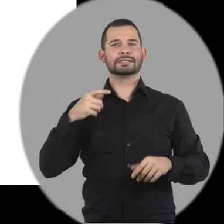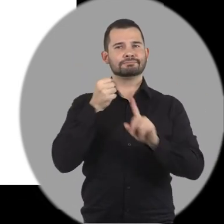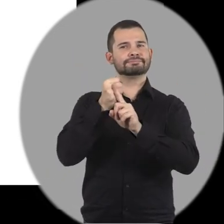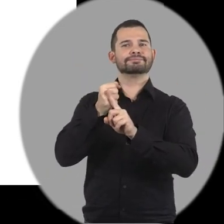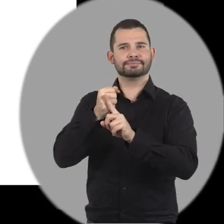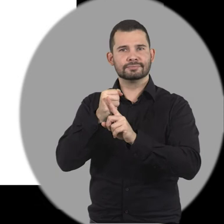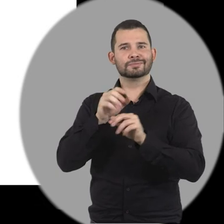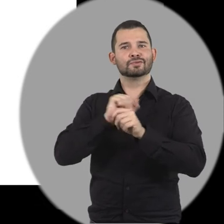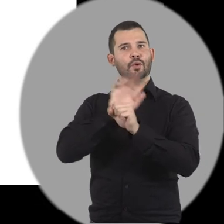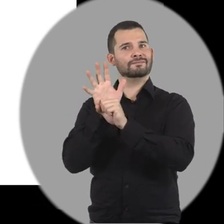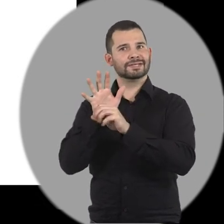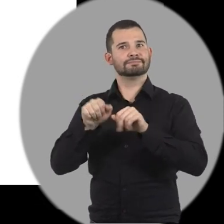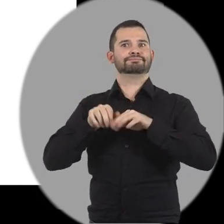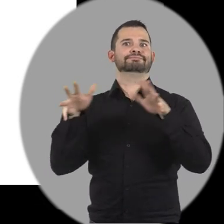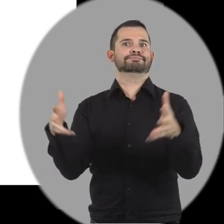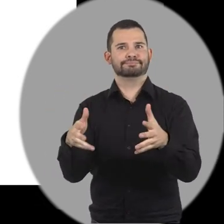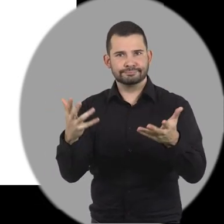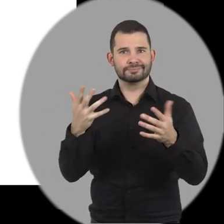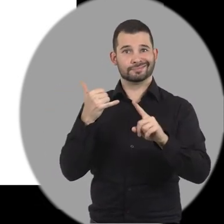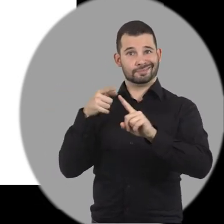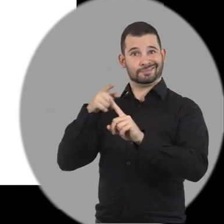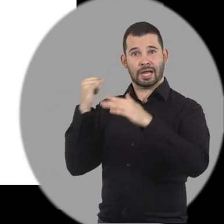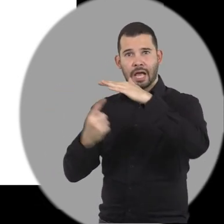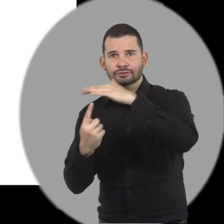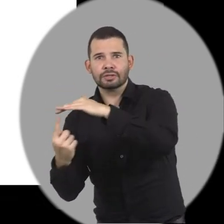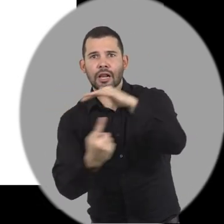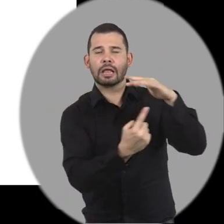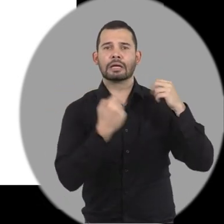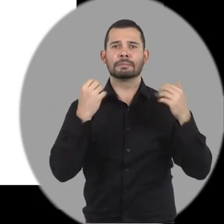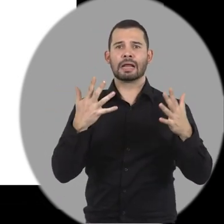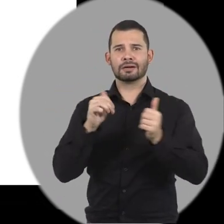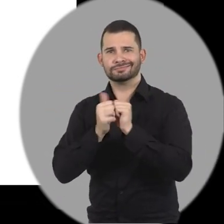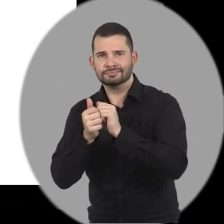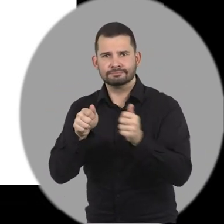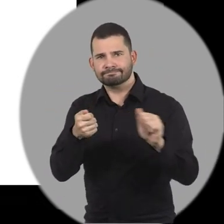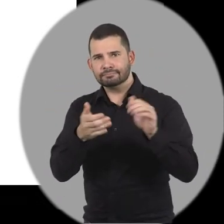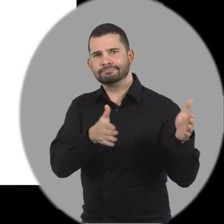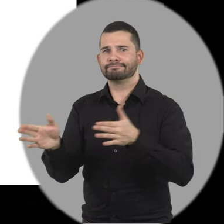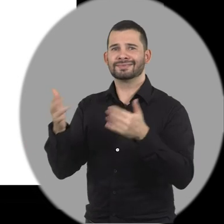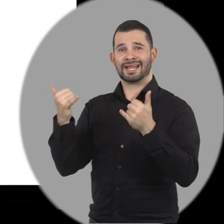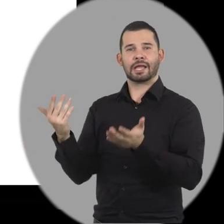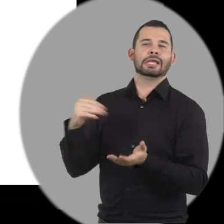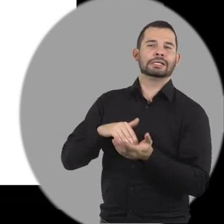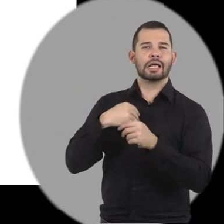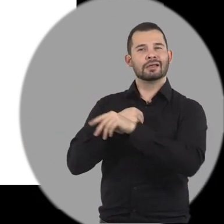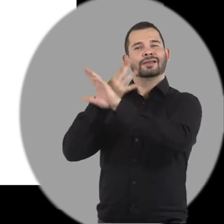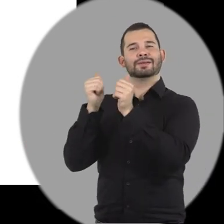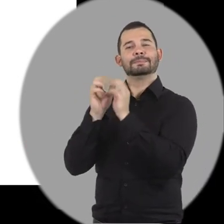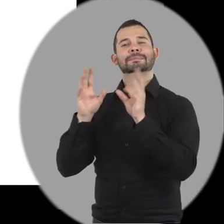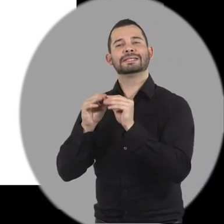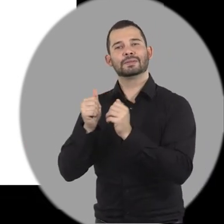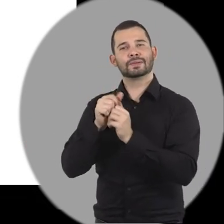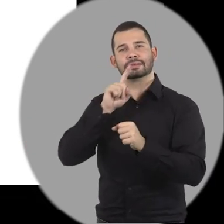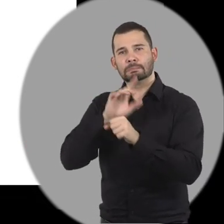world pandemic that created isolation and many competing priorities. We pivoted to virtual meetings and gained commitment to